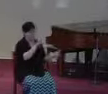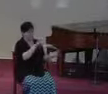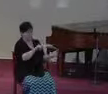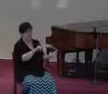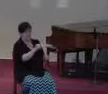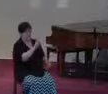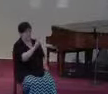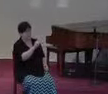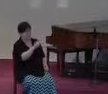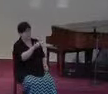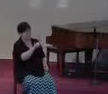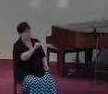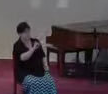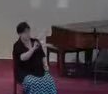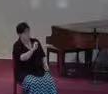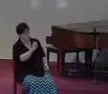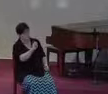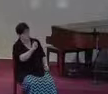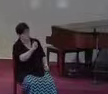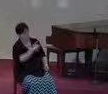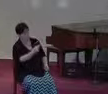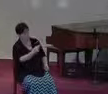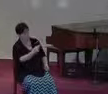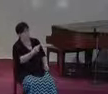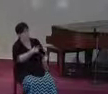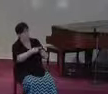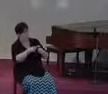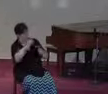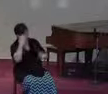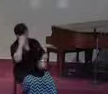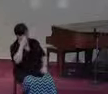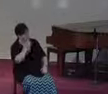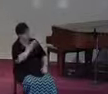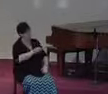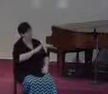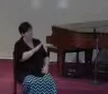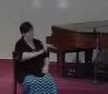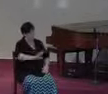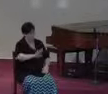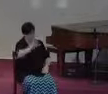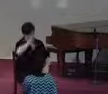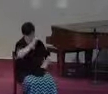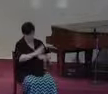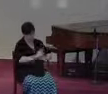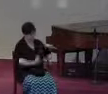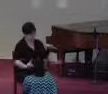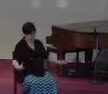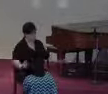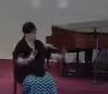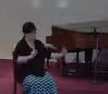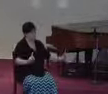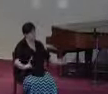and John the Baptist, the child of Elizabeth, Jesus, the son of Mary.